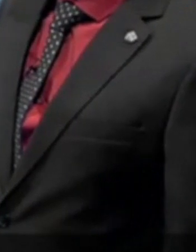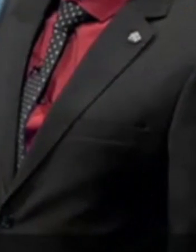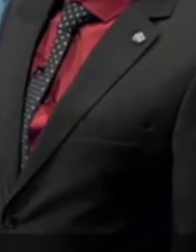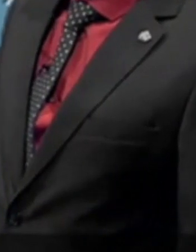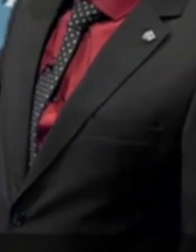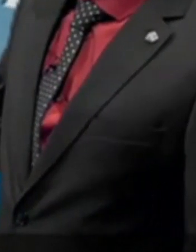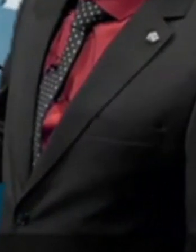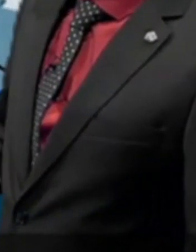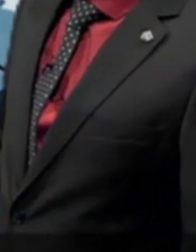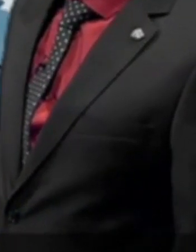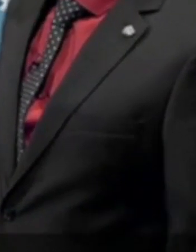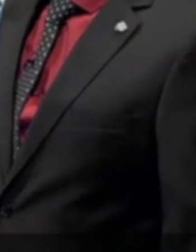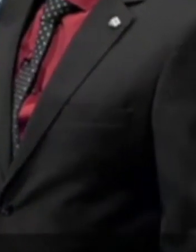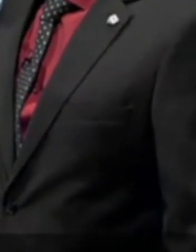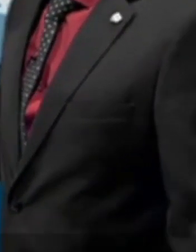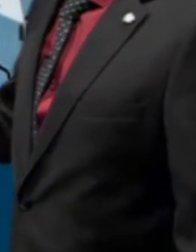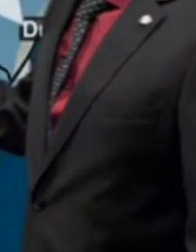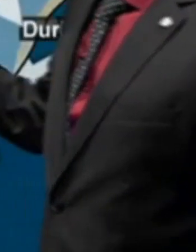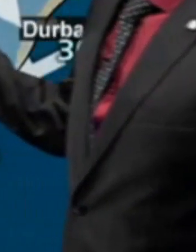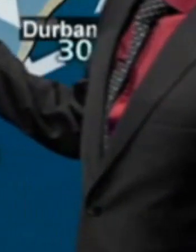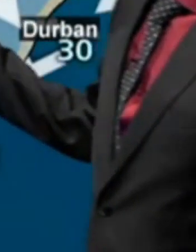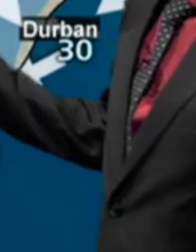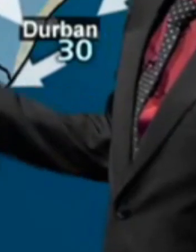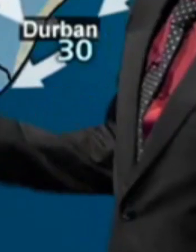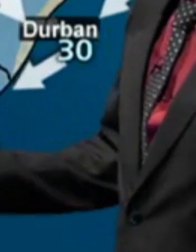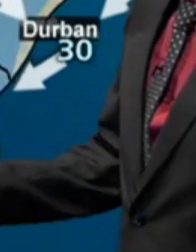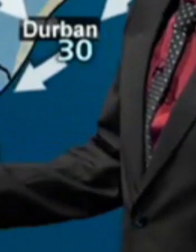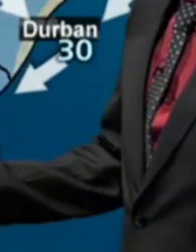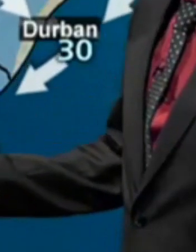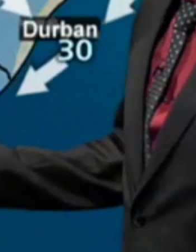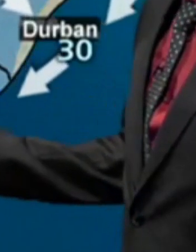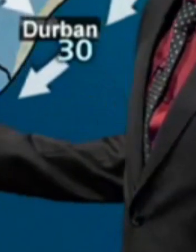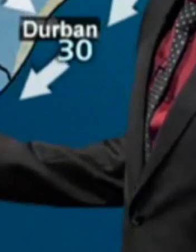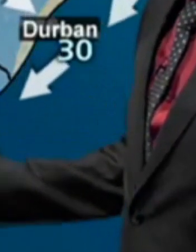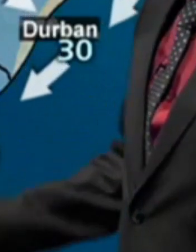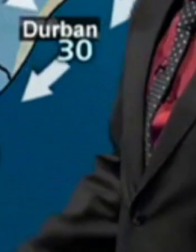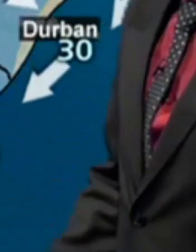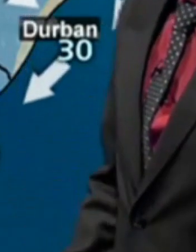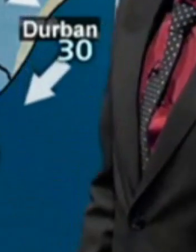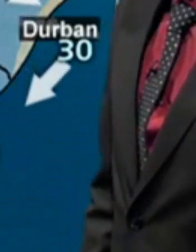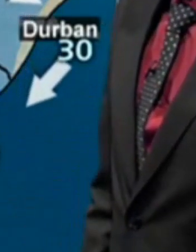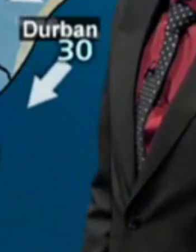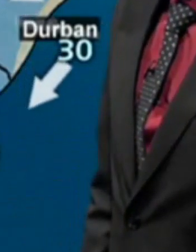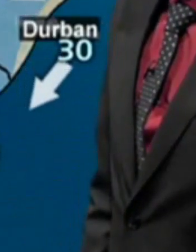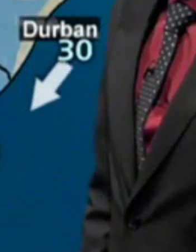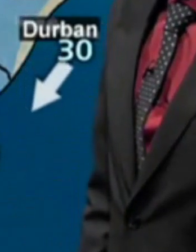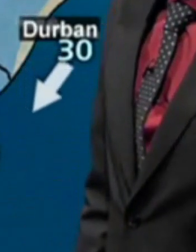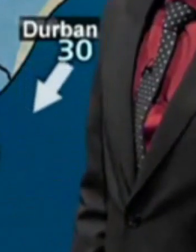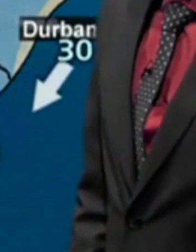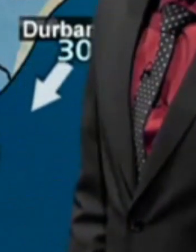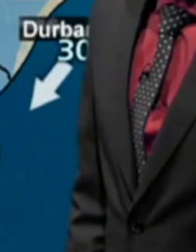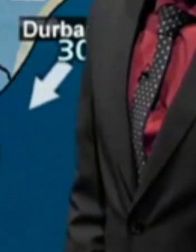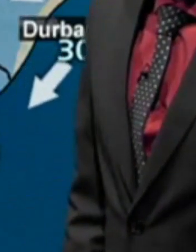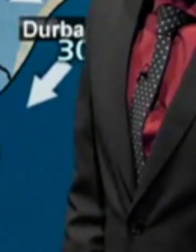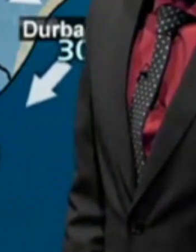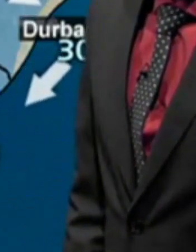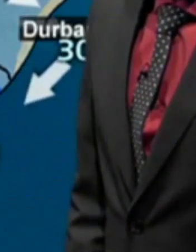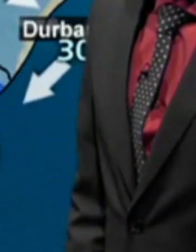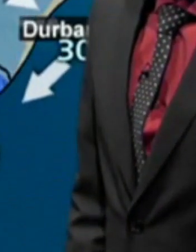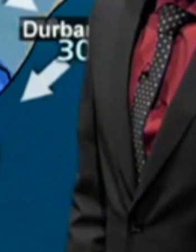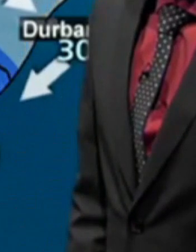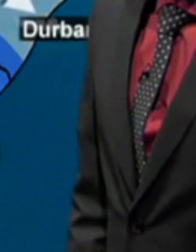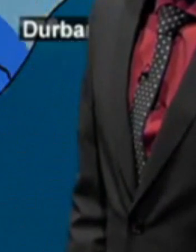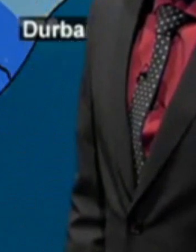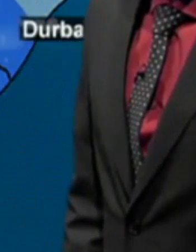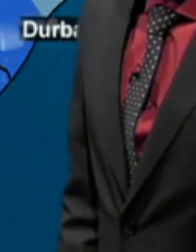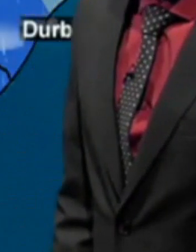ka Freestata le yona lego ka North West ka ba remena go bele go fihlabela ka leboponna rena la ka bohlabela gona ka dikarolong tša kapa leboa kgonagalo tše dibotse tša dipula di